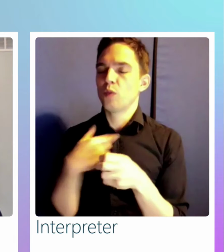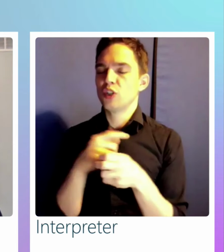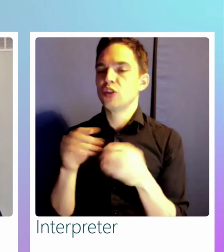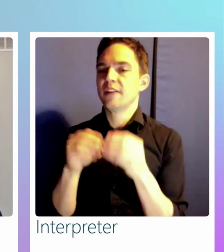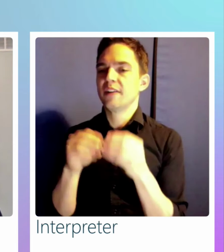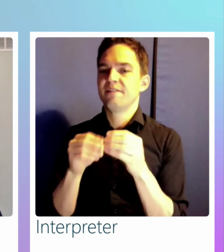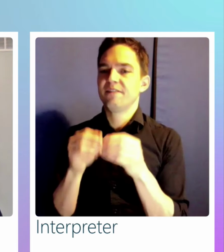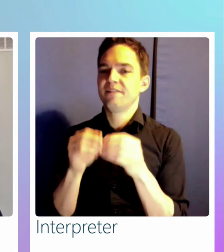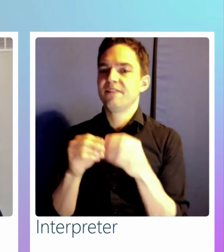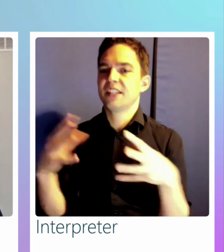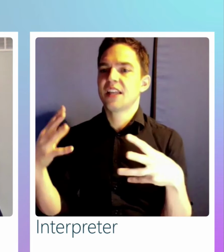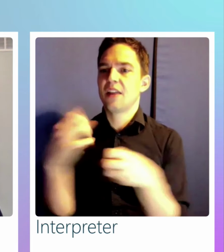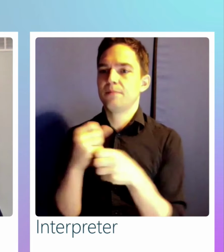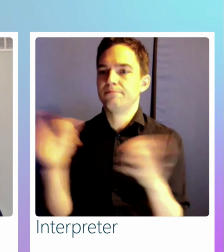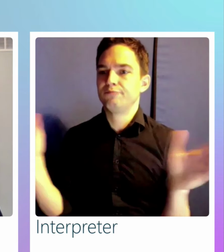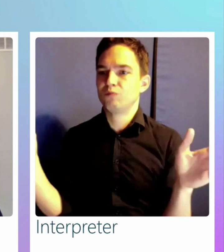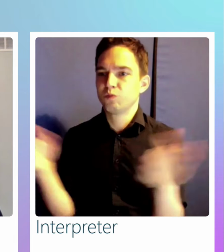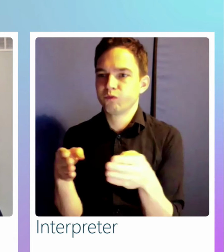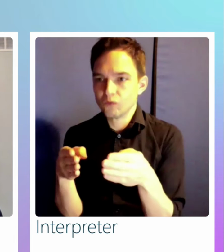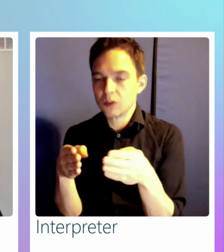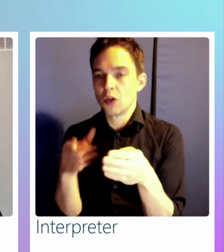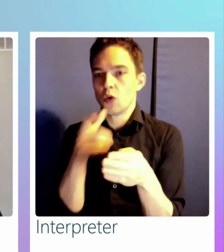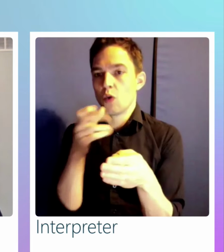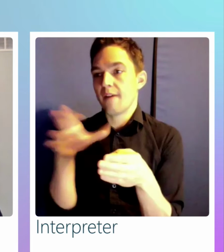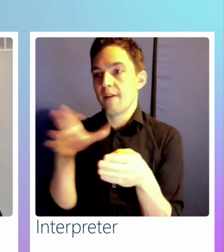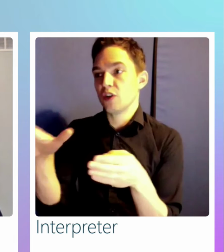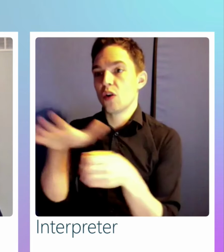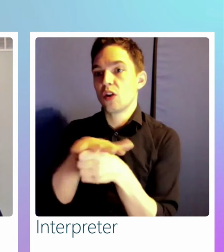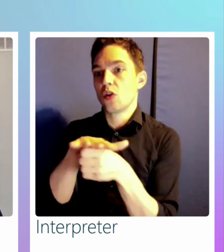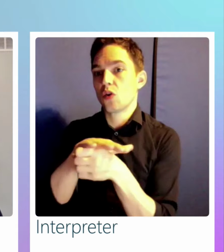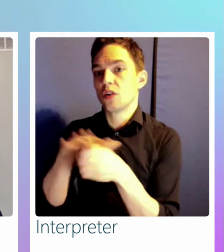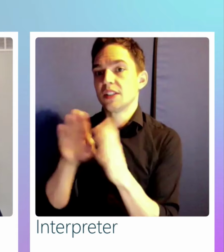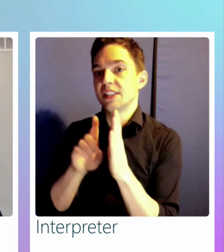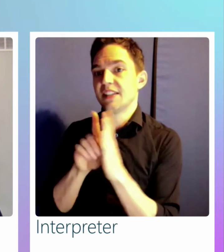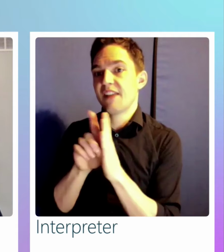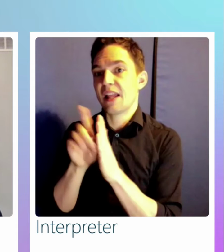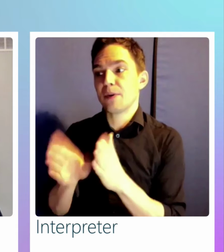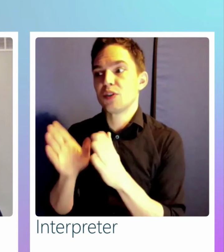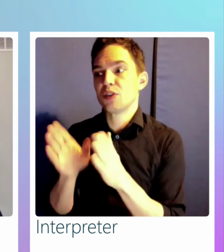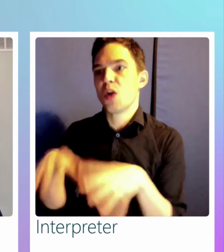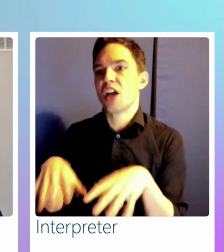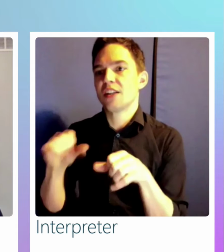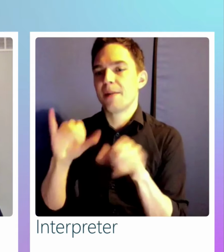please encourage whoever is your local tool developer to adopt this work.